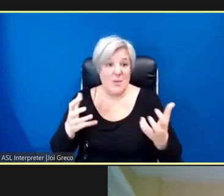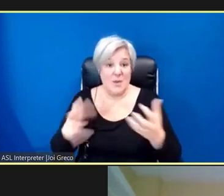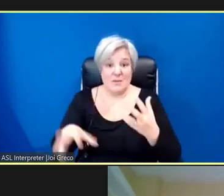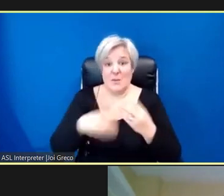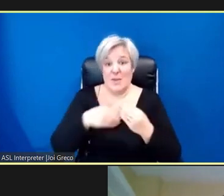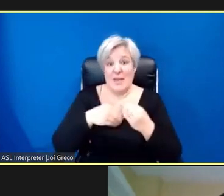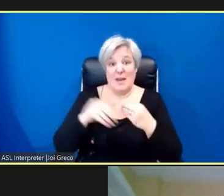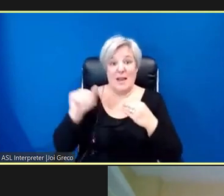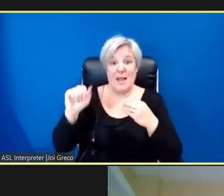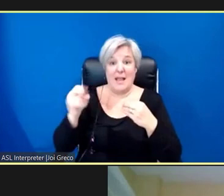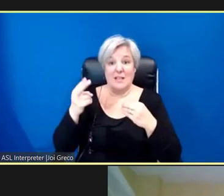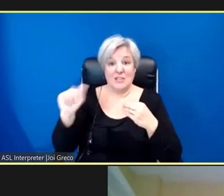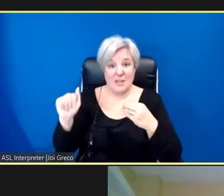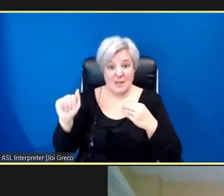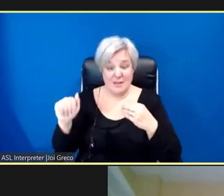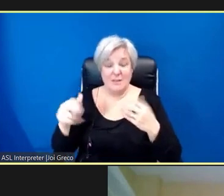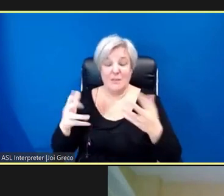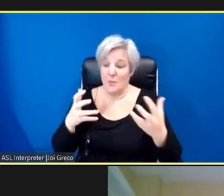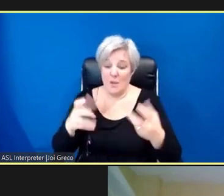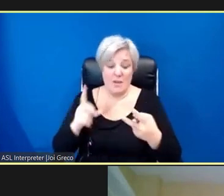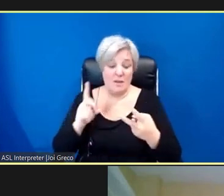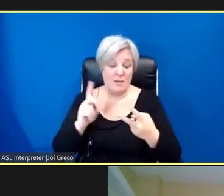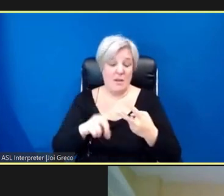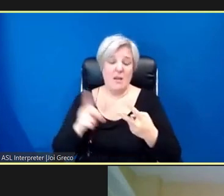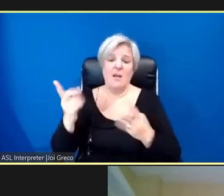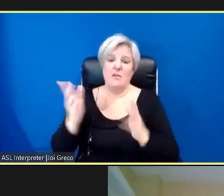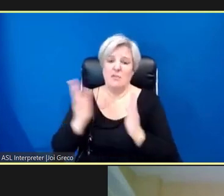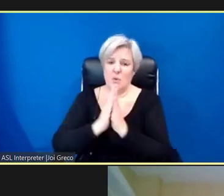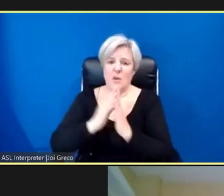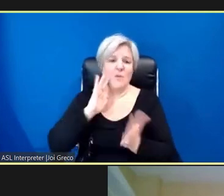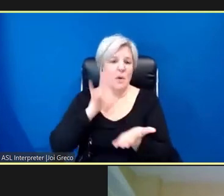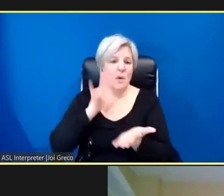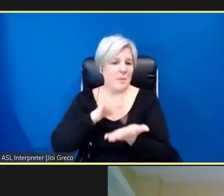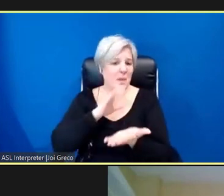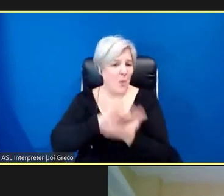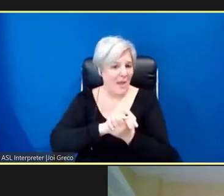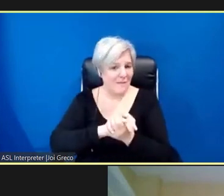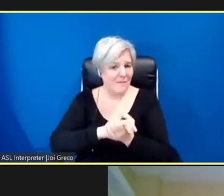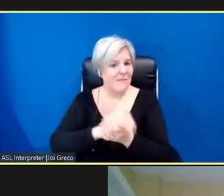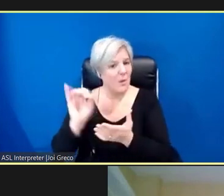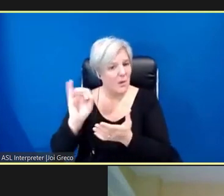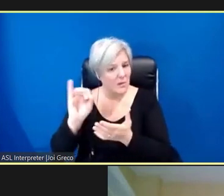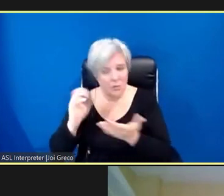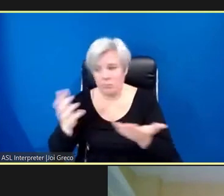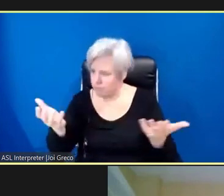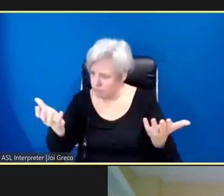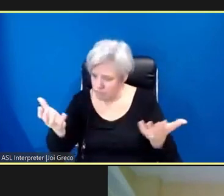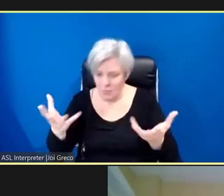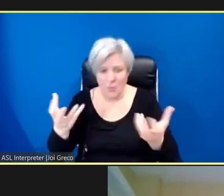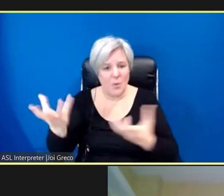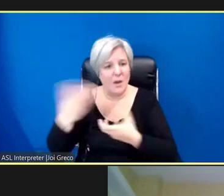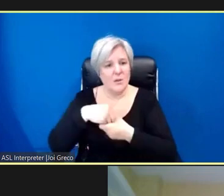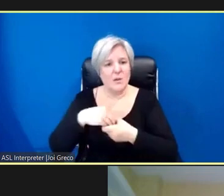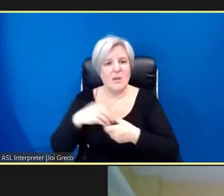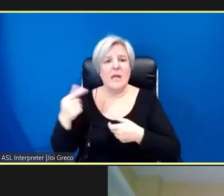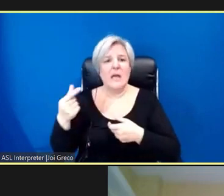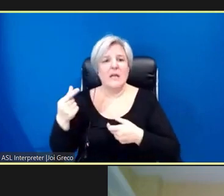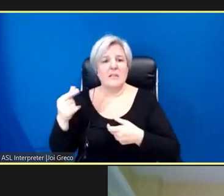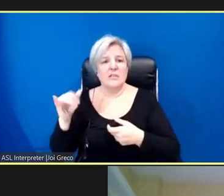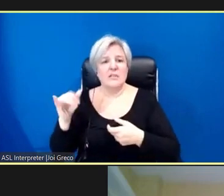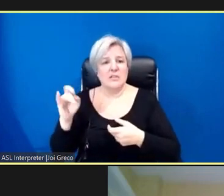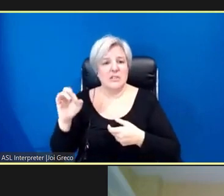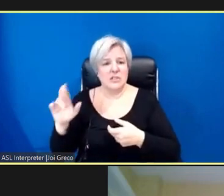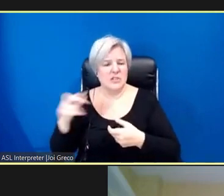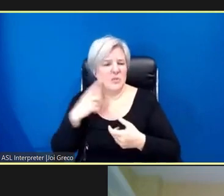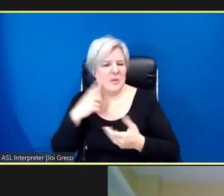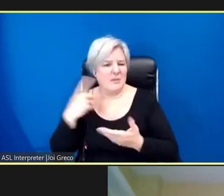add ASHA. We've also had a request for midwives. And Ginger, we have